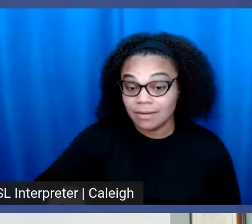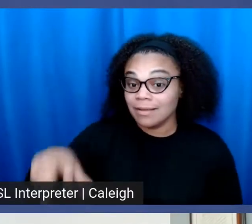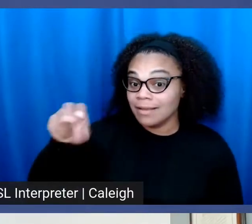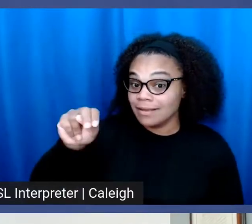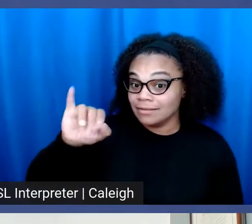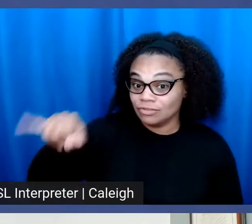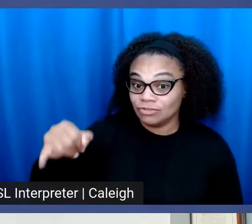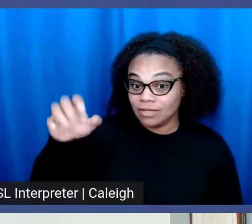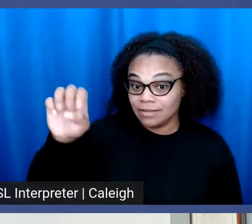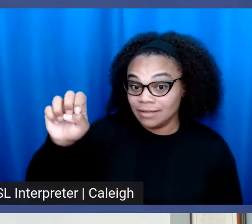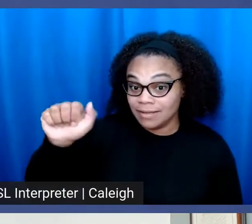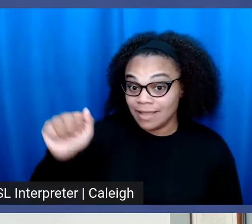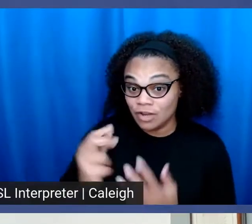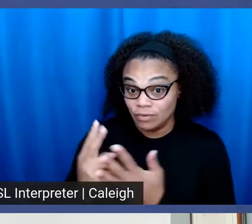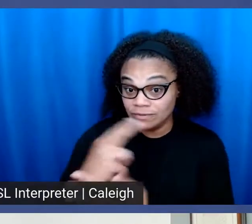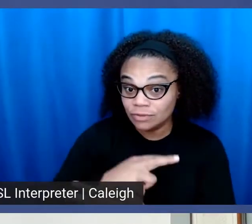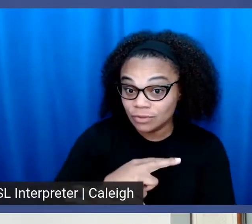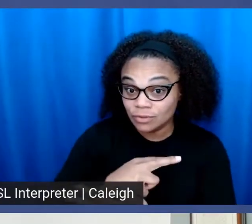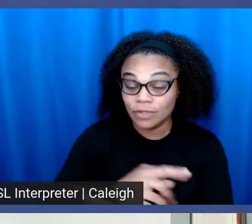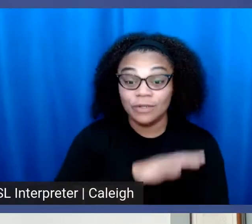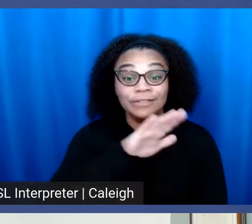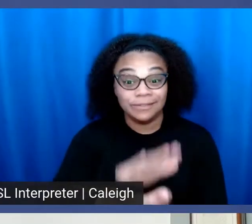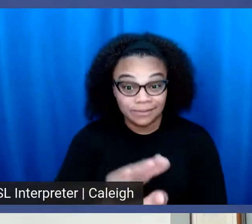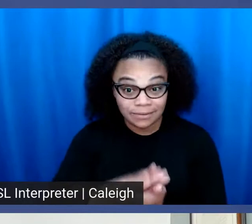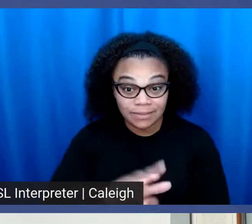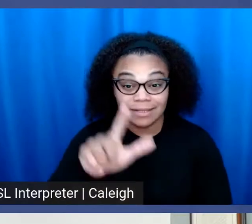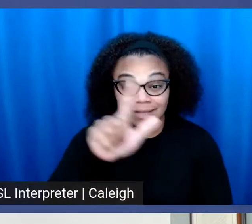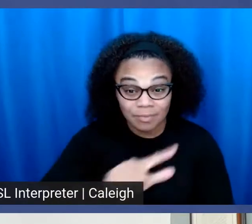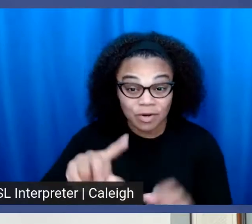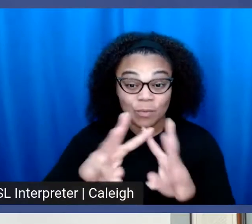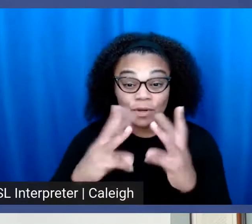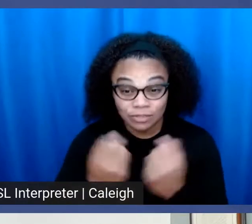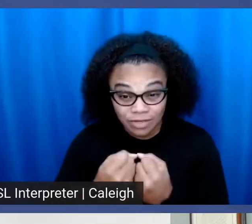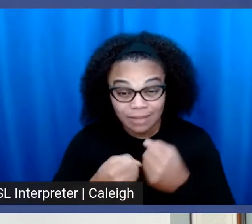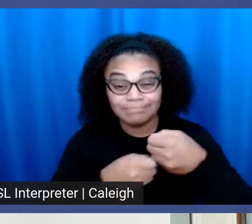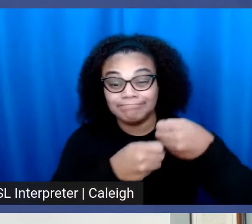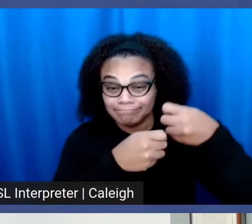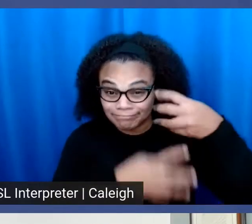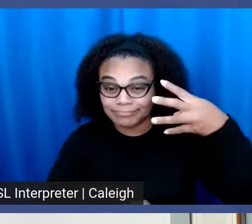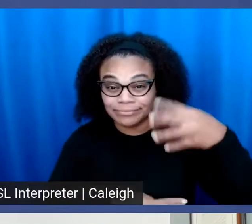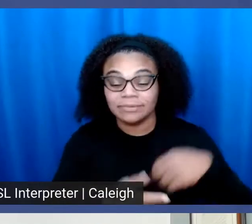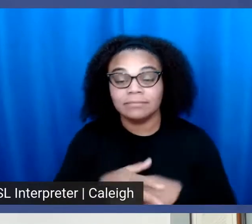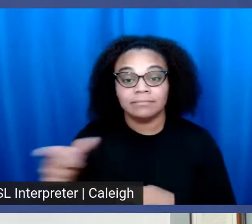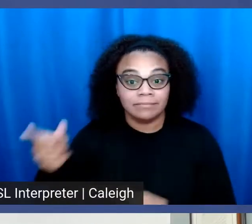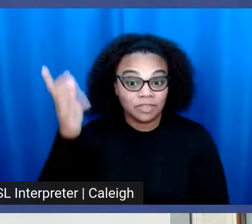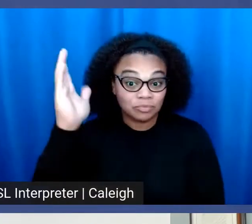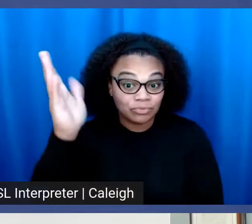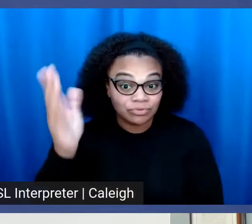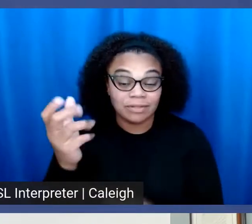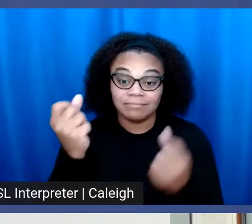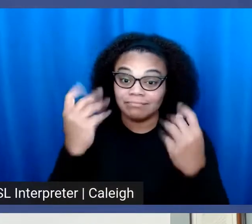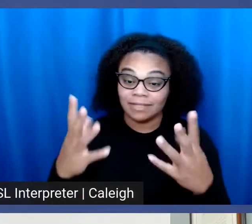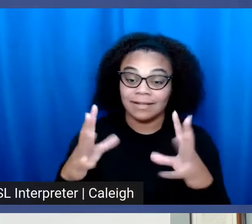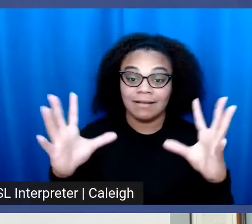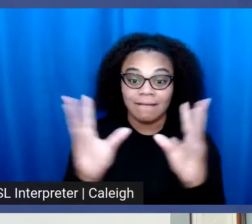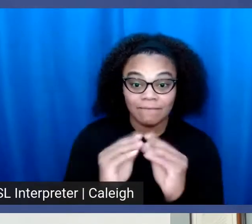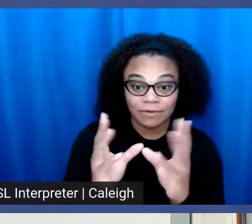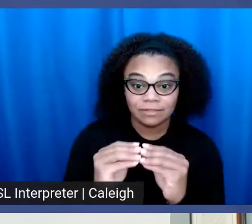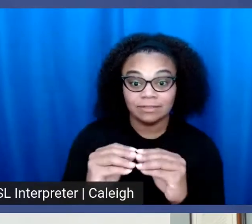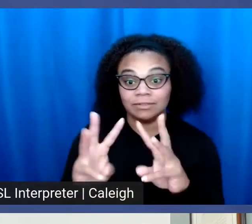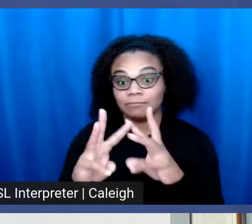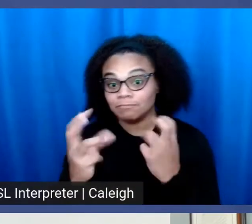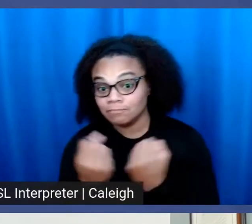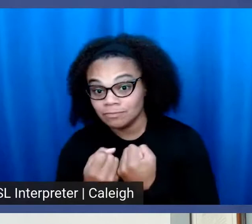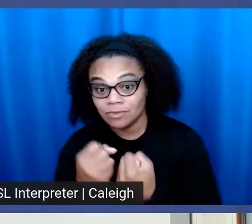Review, and School Librarians Workshops. Martha's been a presenter at conferences and webinars, including